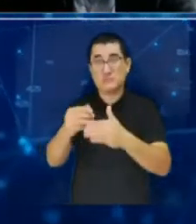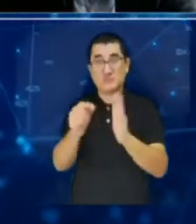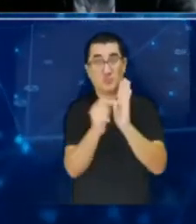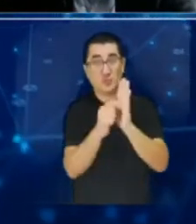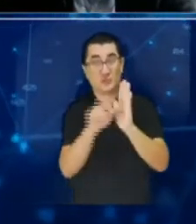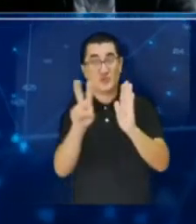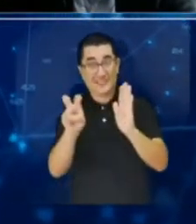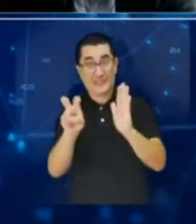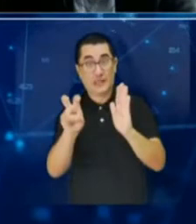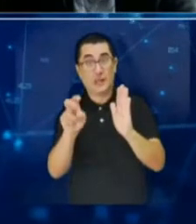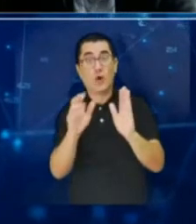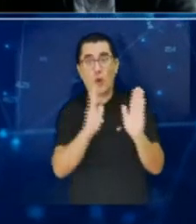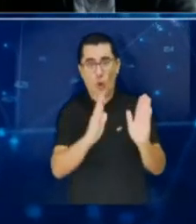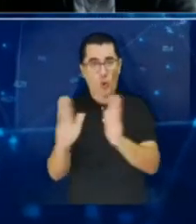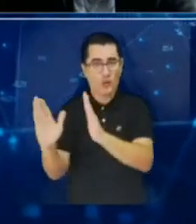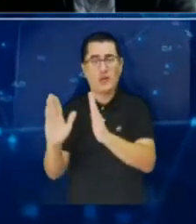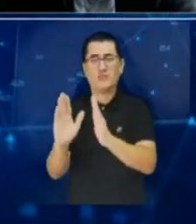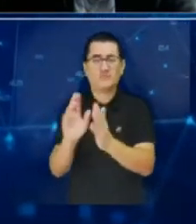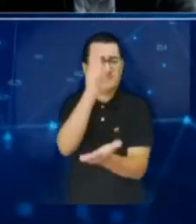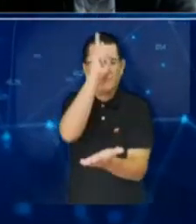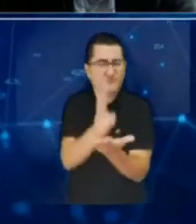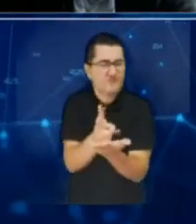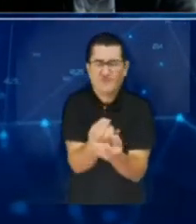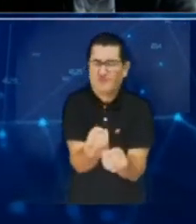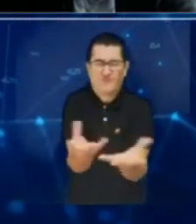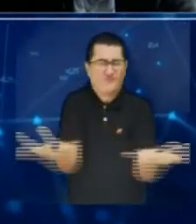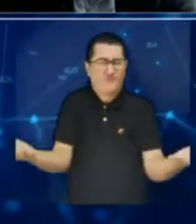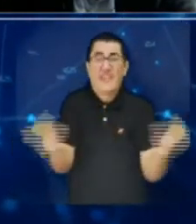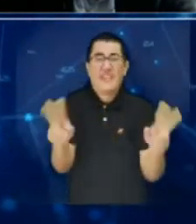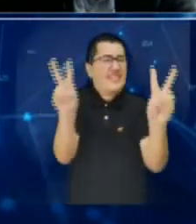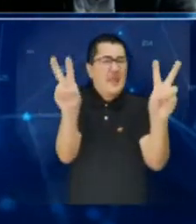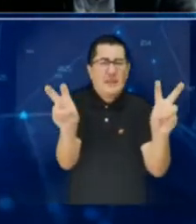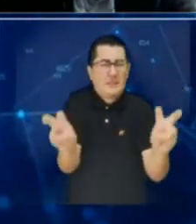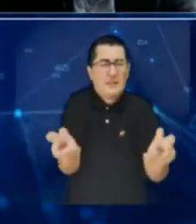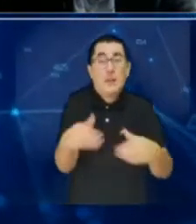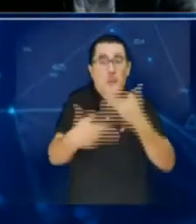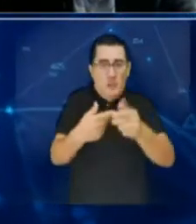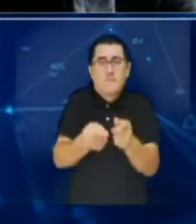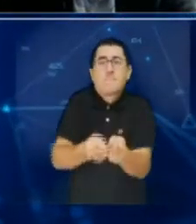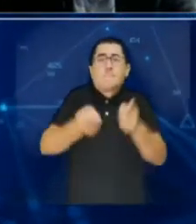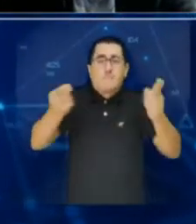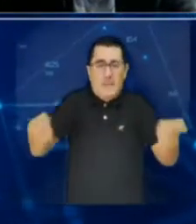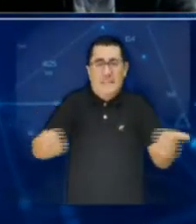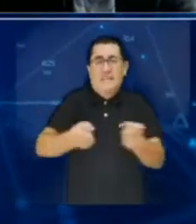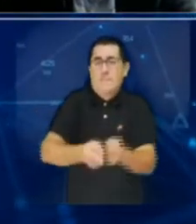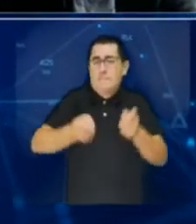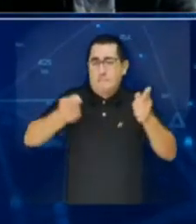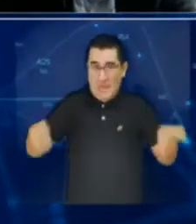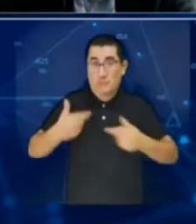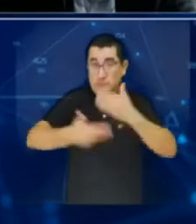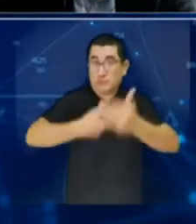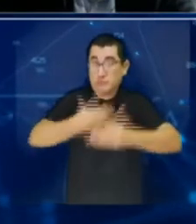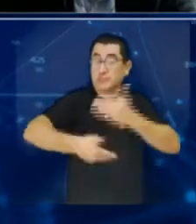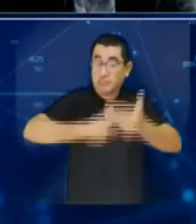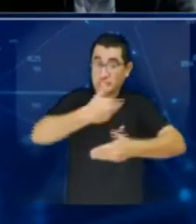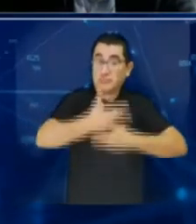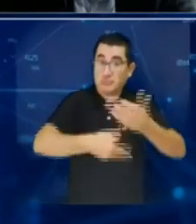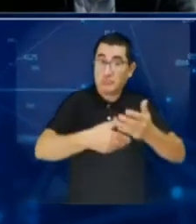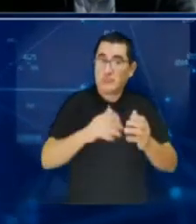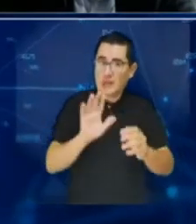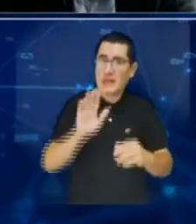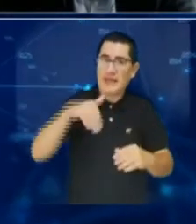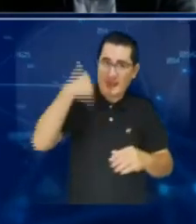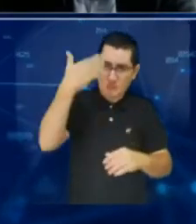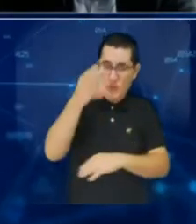possible. This item includes a diversity of subtopics that will be included along the